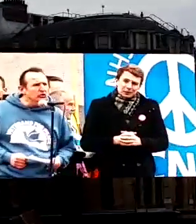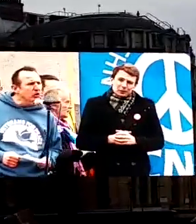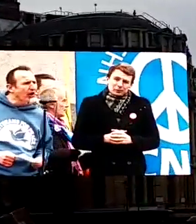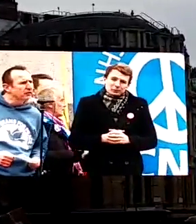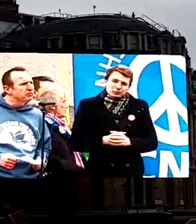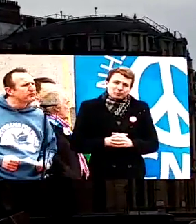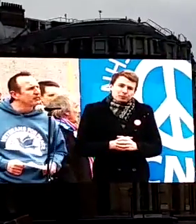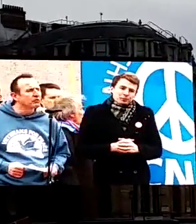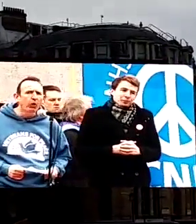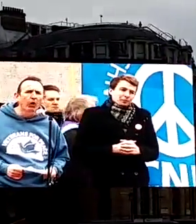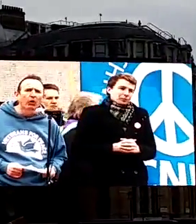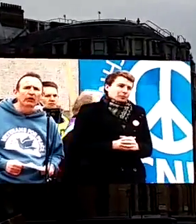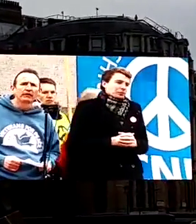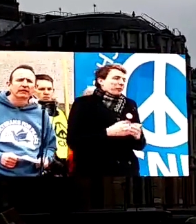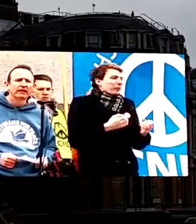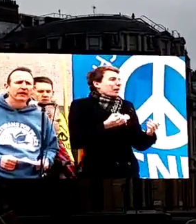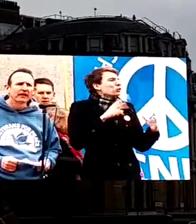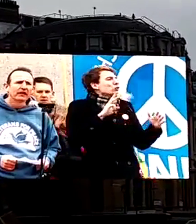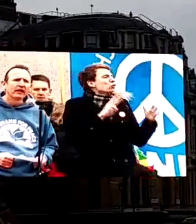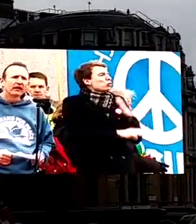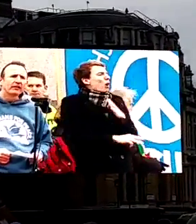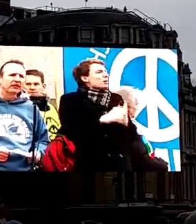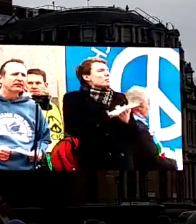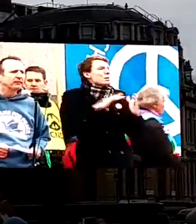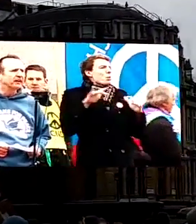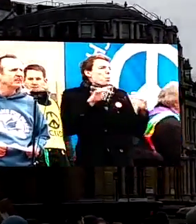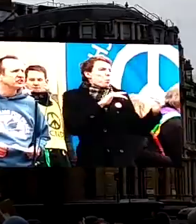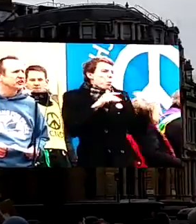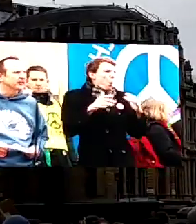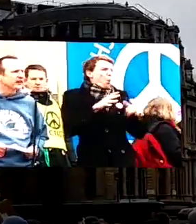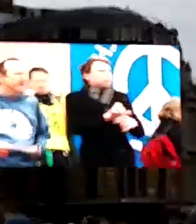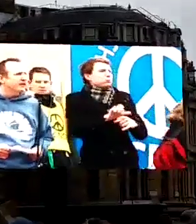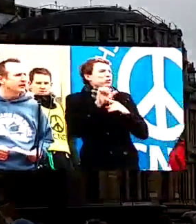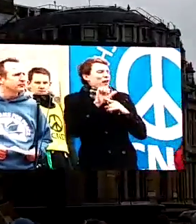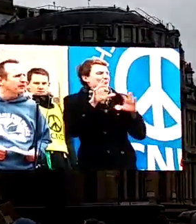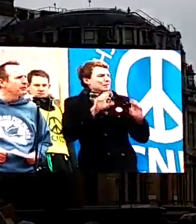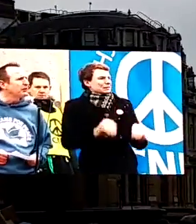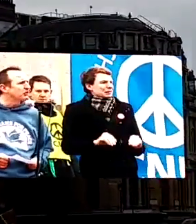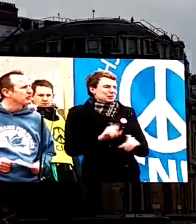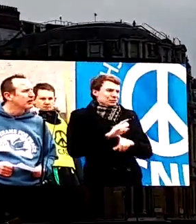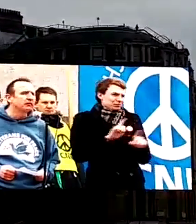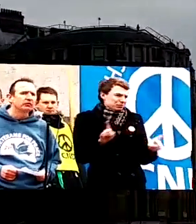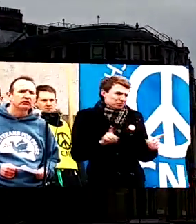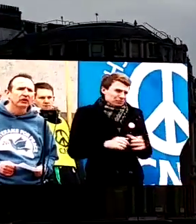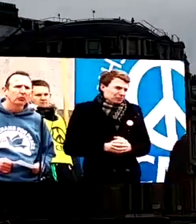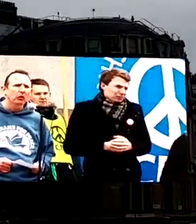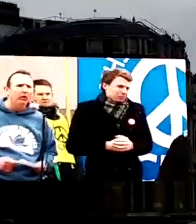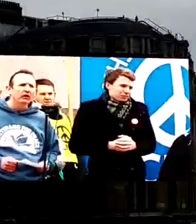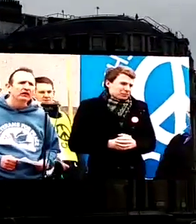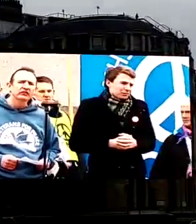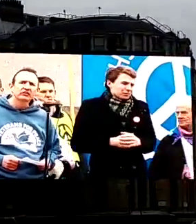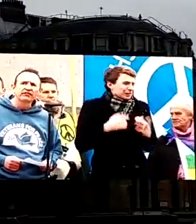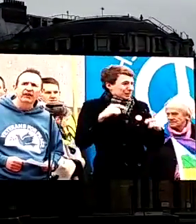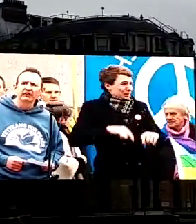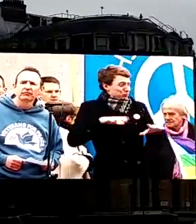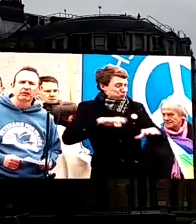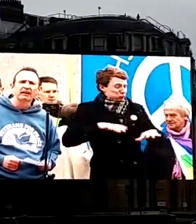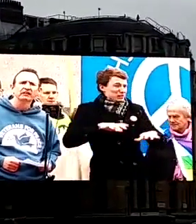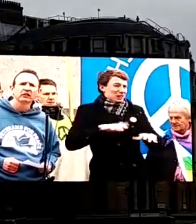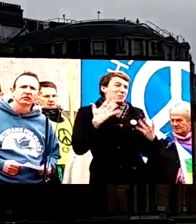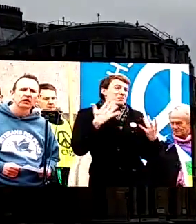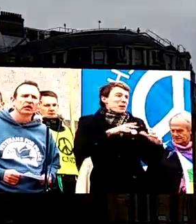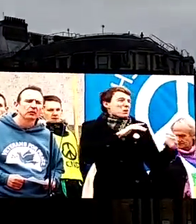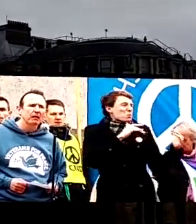We are told that Trident prevents war. This from a nation that has been almost continuously at war since it